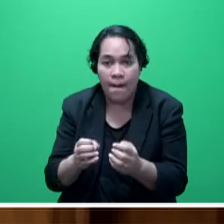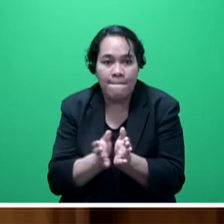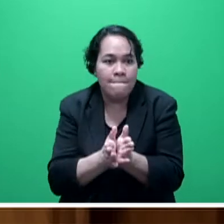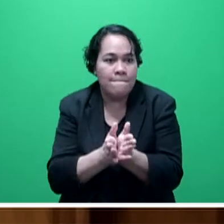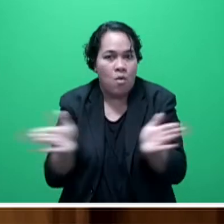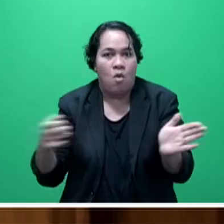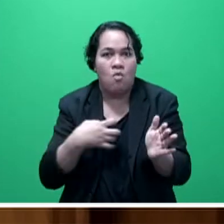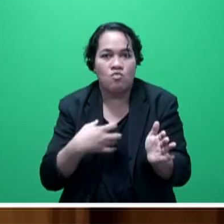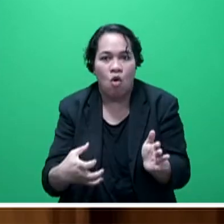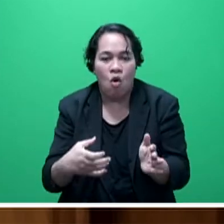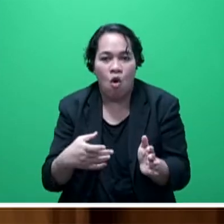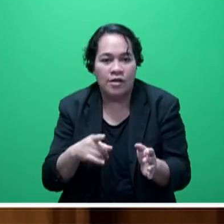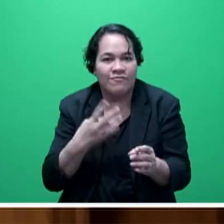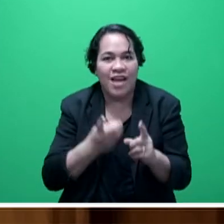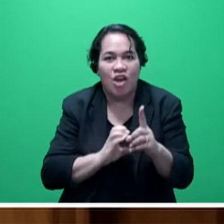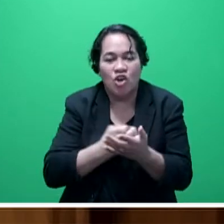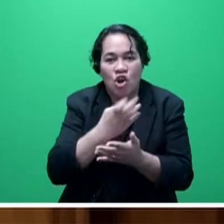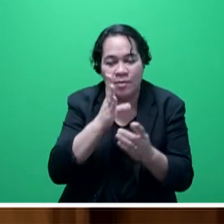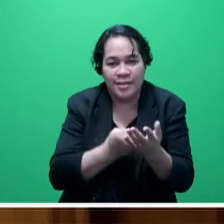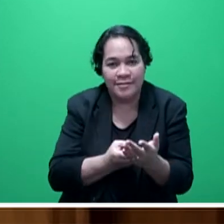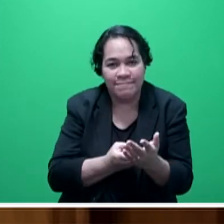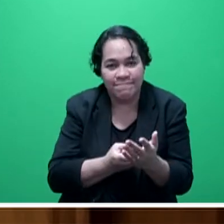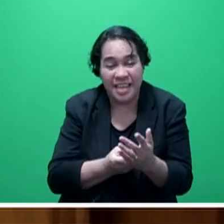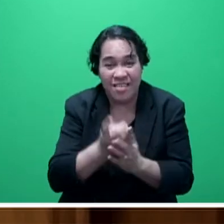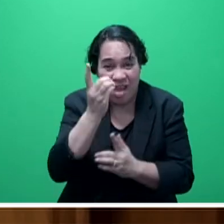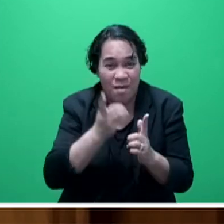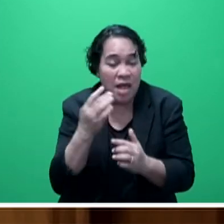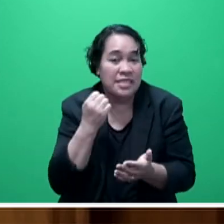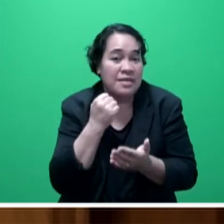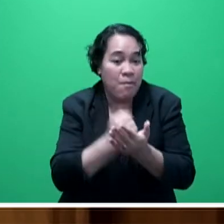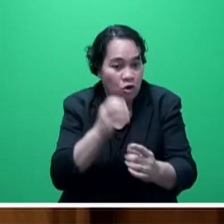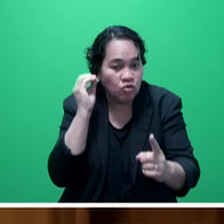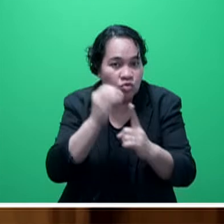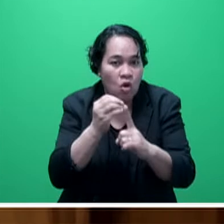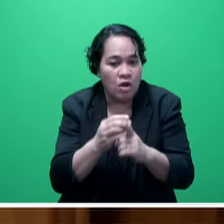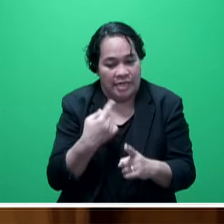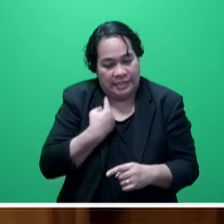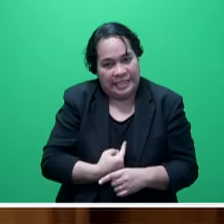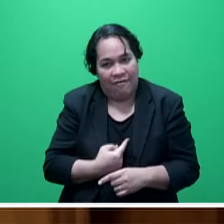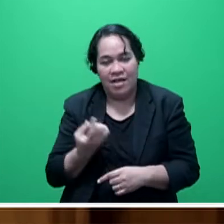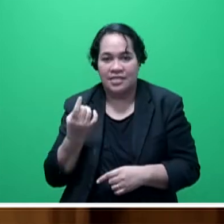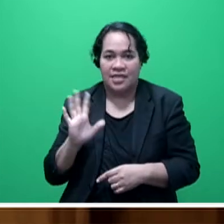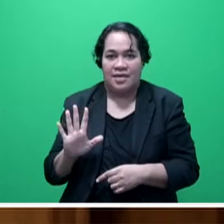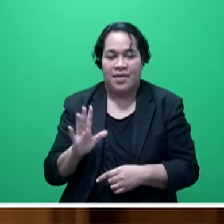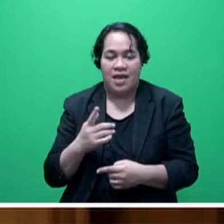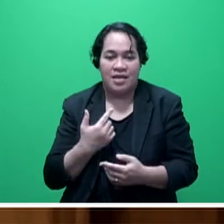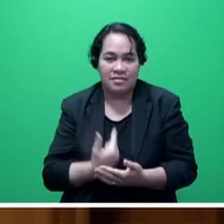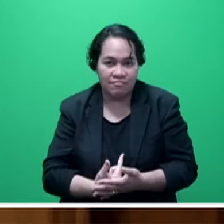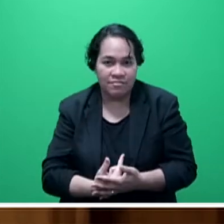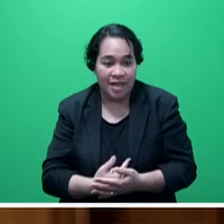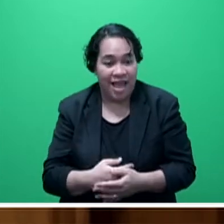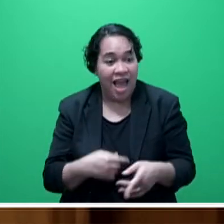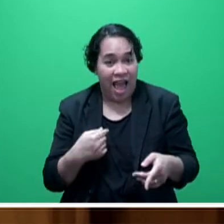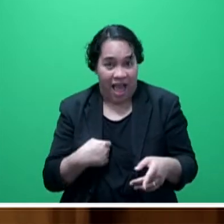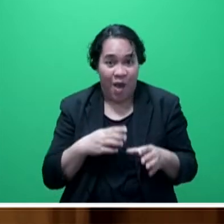economic development and support the goal of achieving self-sufficiency. The Ministry also welcomes